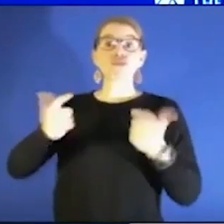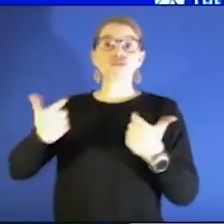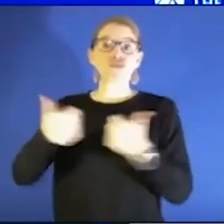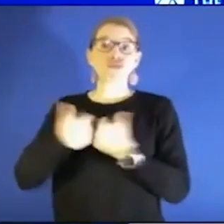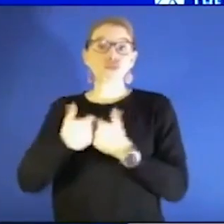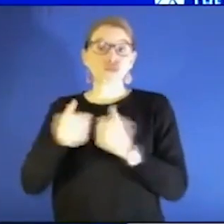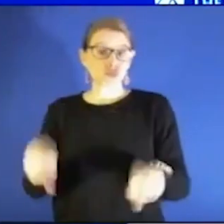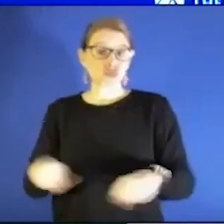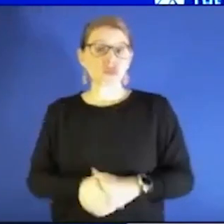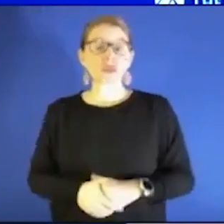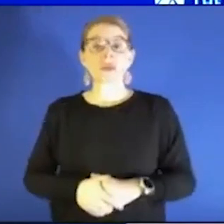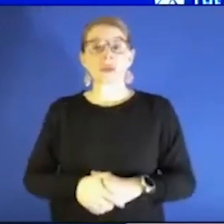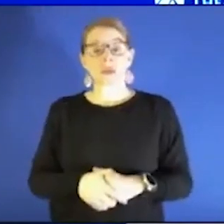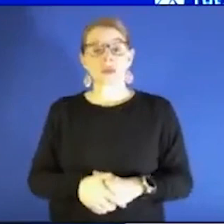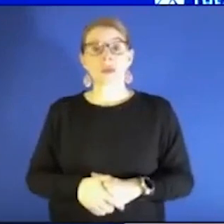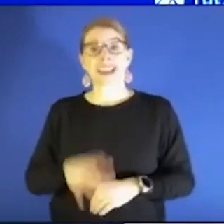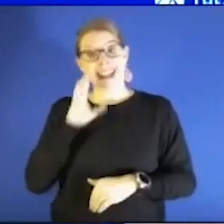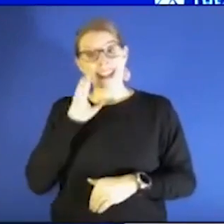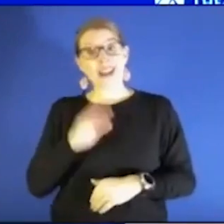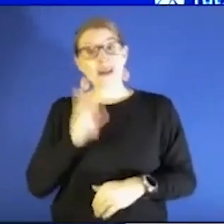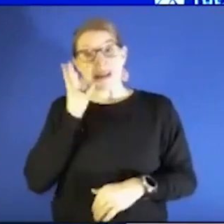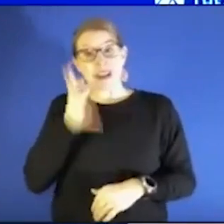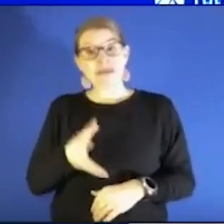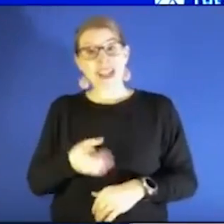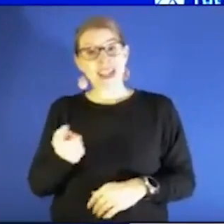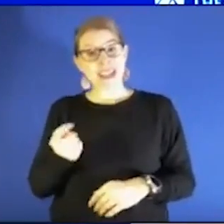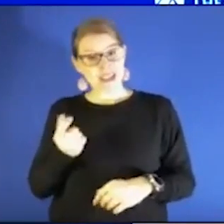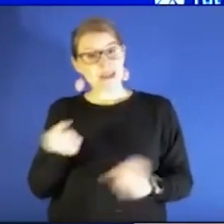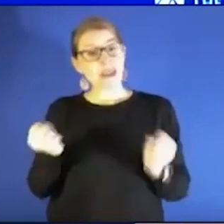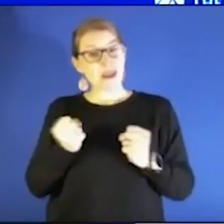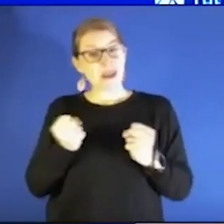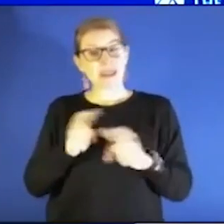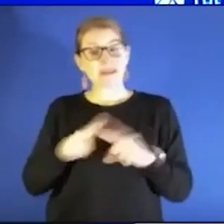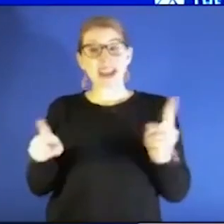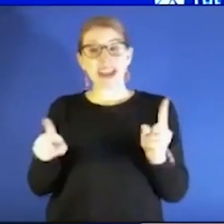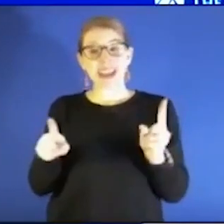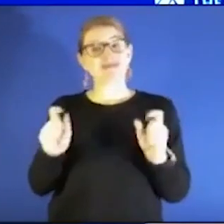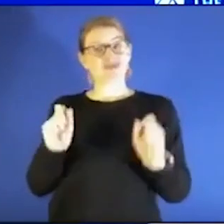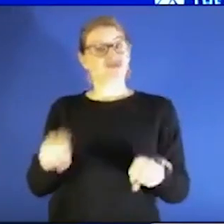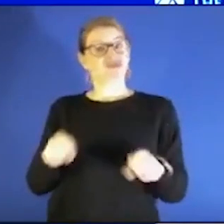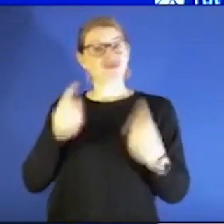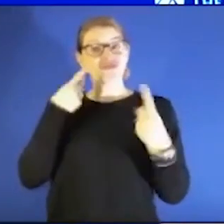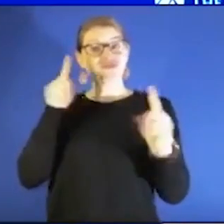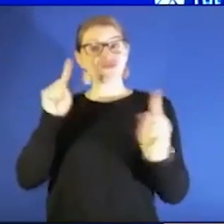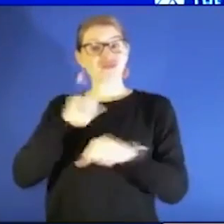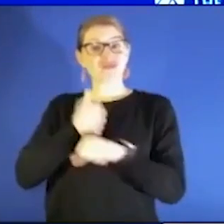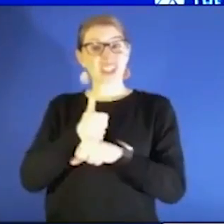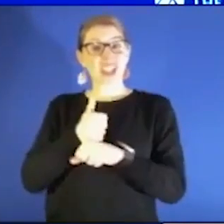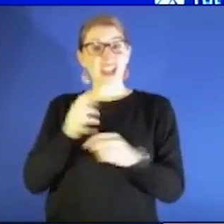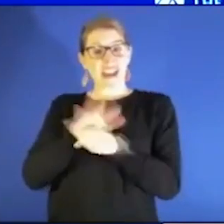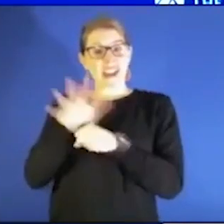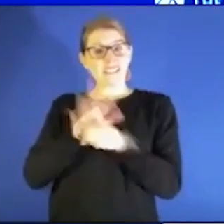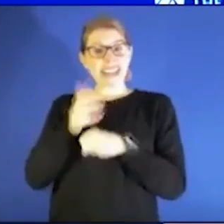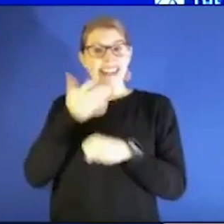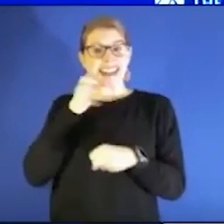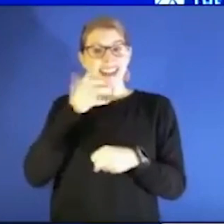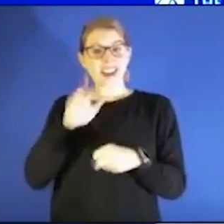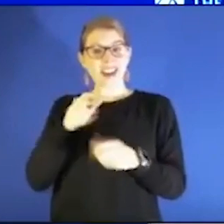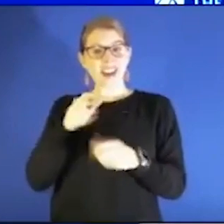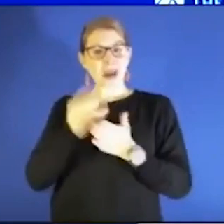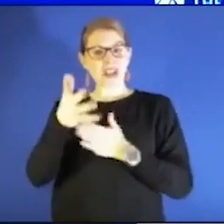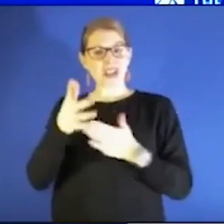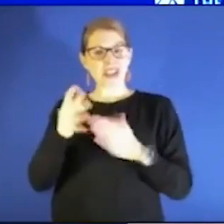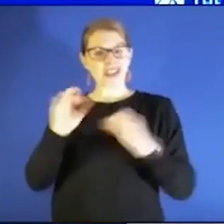game. I know it will be it'll be a little cold, but I think it can be done. There are plenty of heaters now that are available for purchase and things like that.